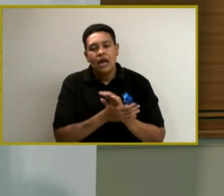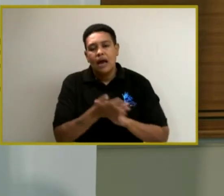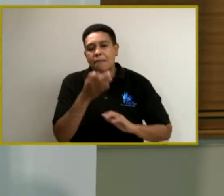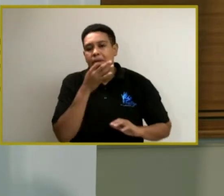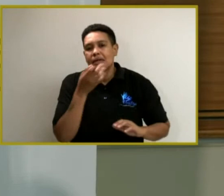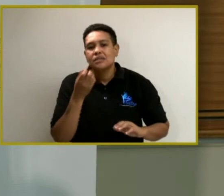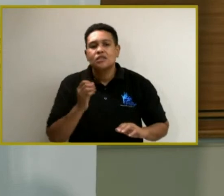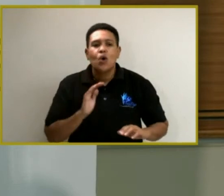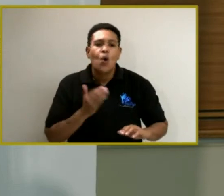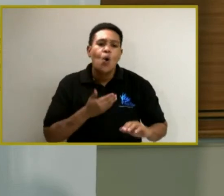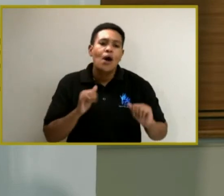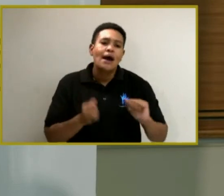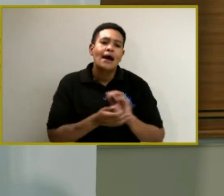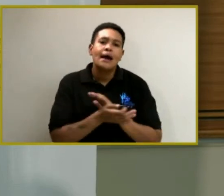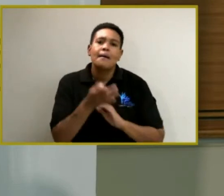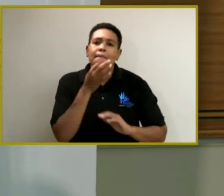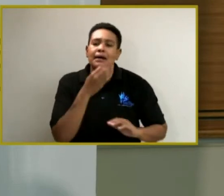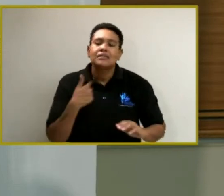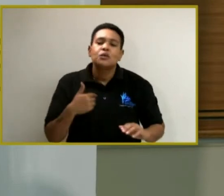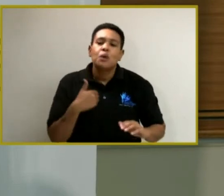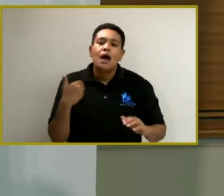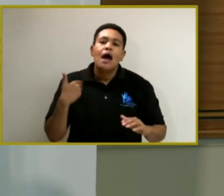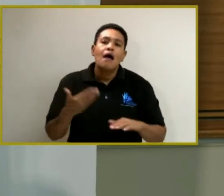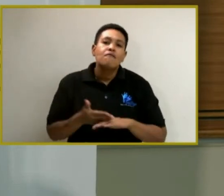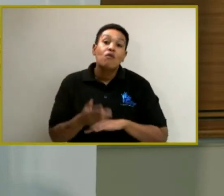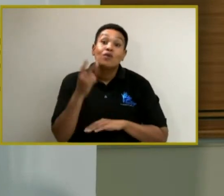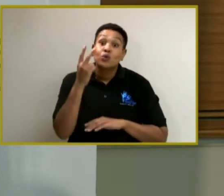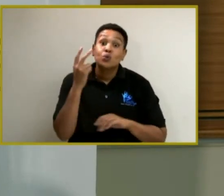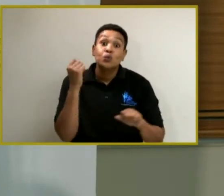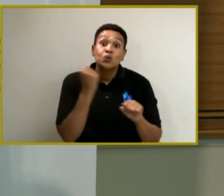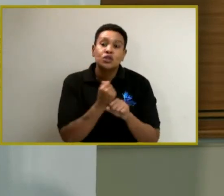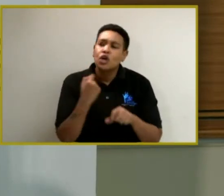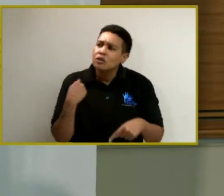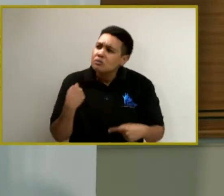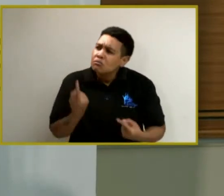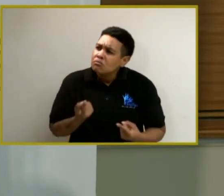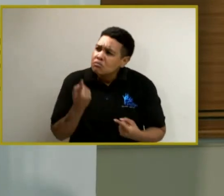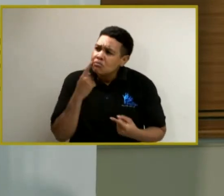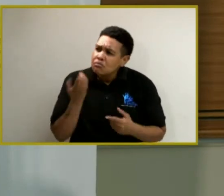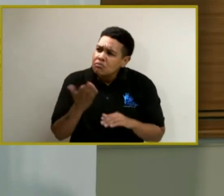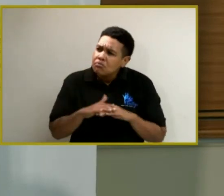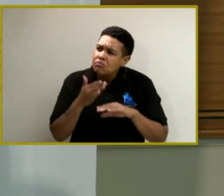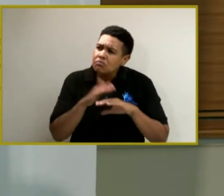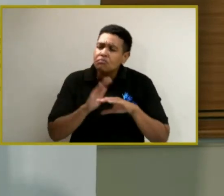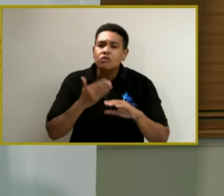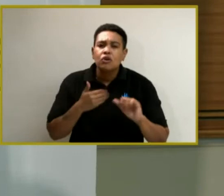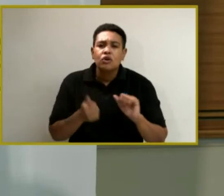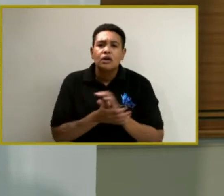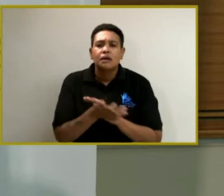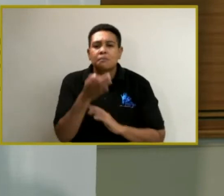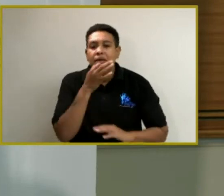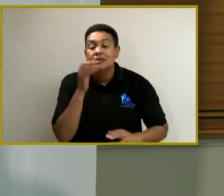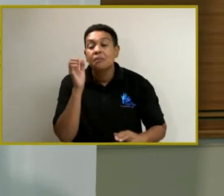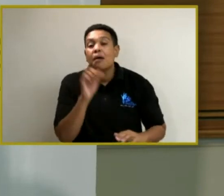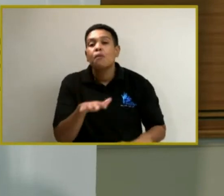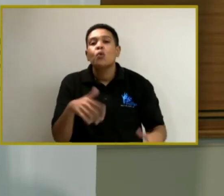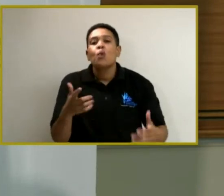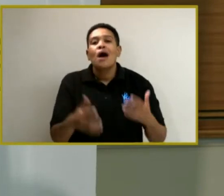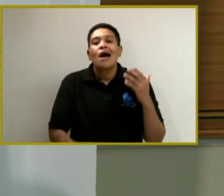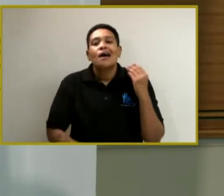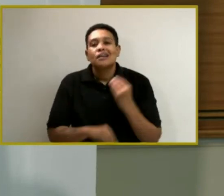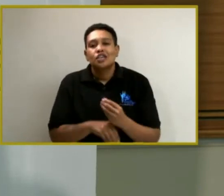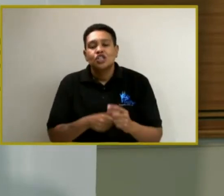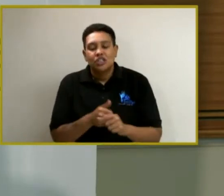capacity is, we have over the last 2 years increased our capacity by putting in